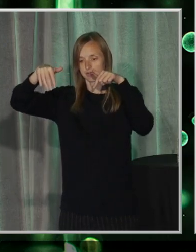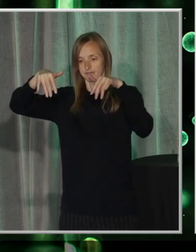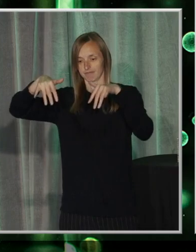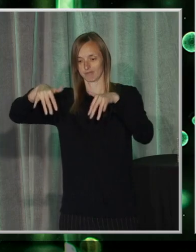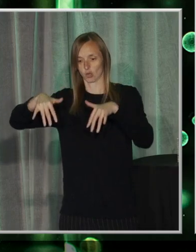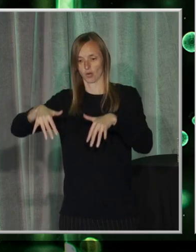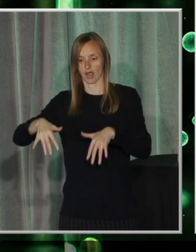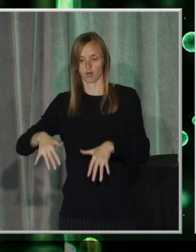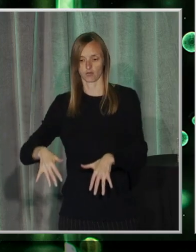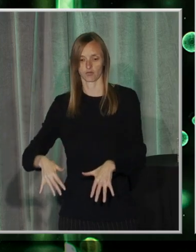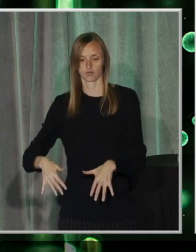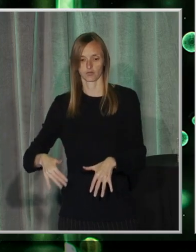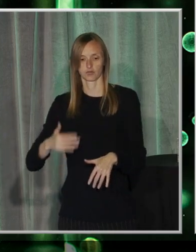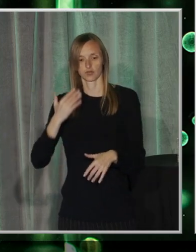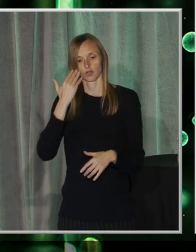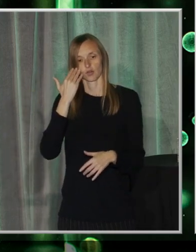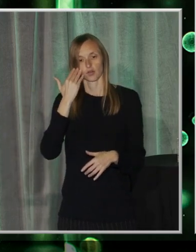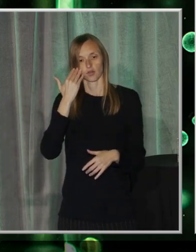this